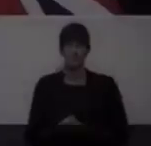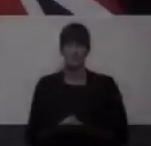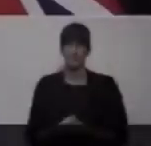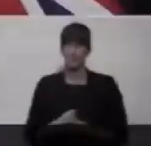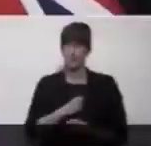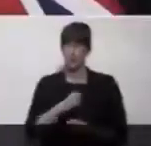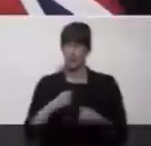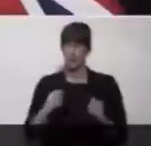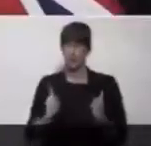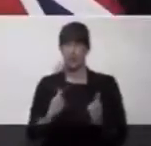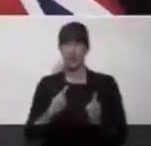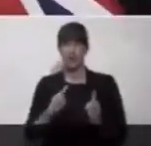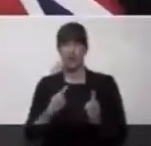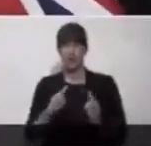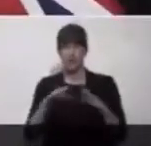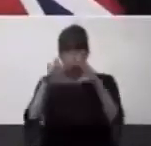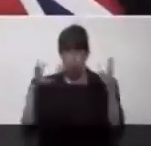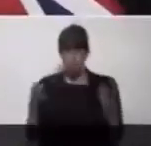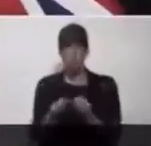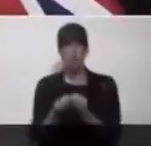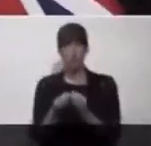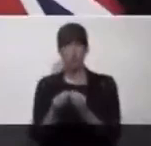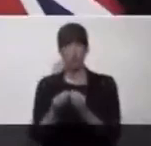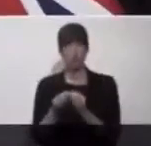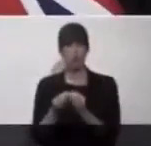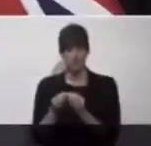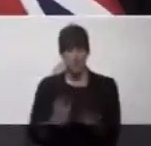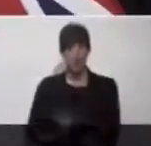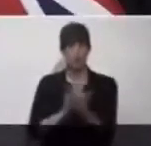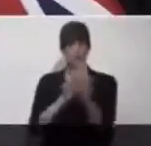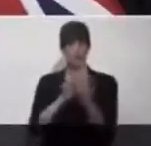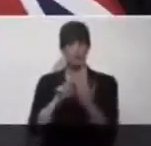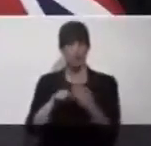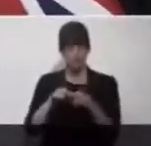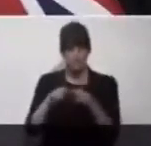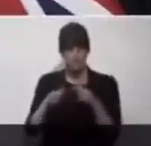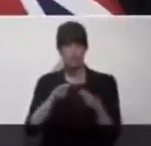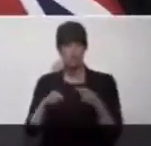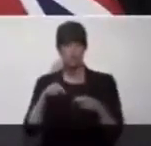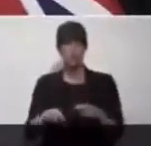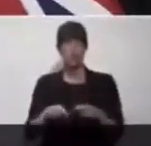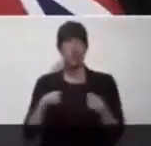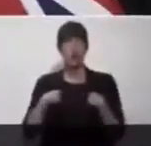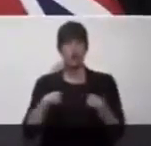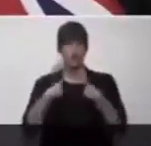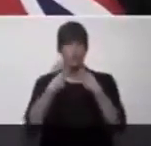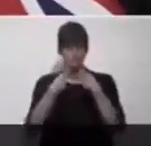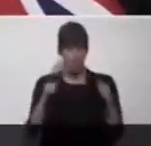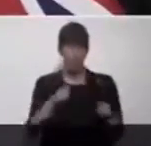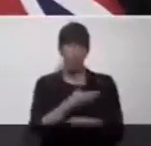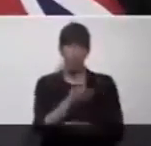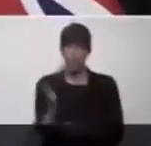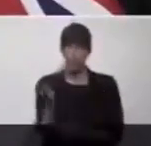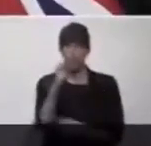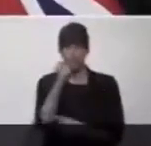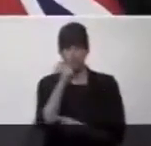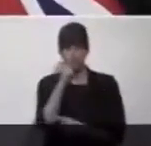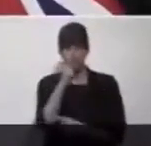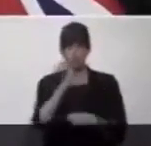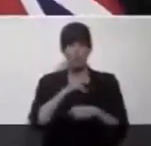as part of our overall national response to this new outbreak i am now directing medical officers of health that all cases